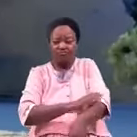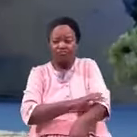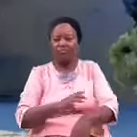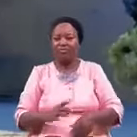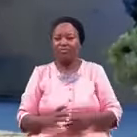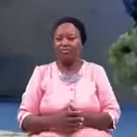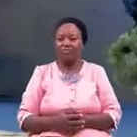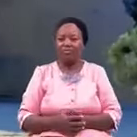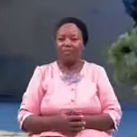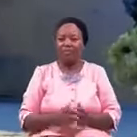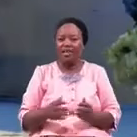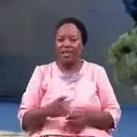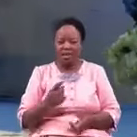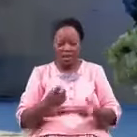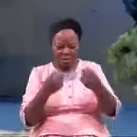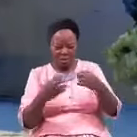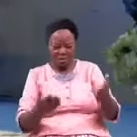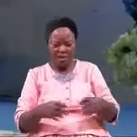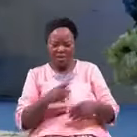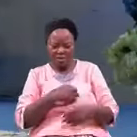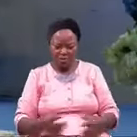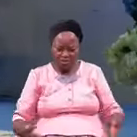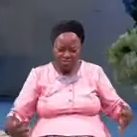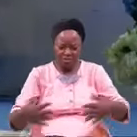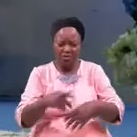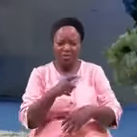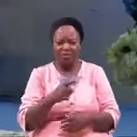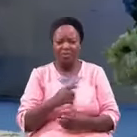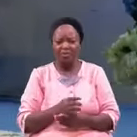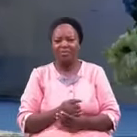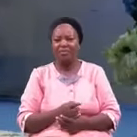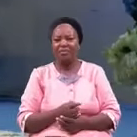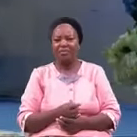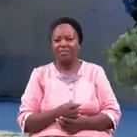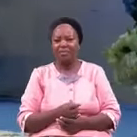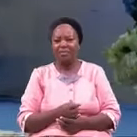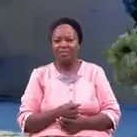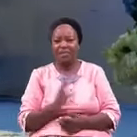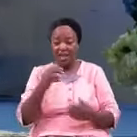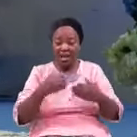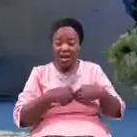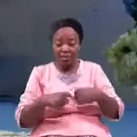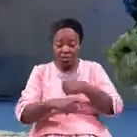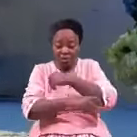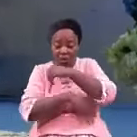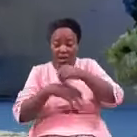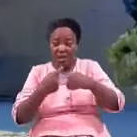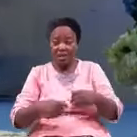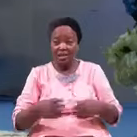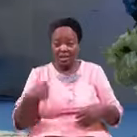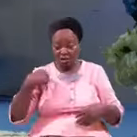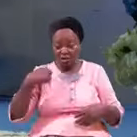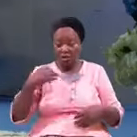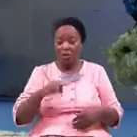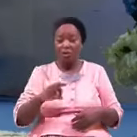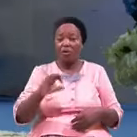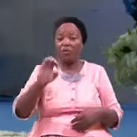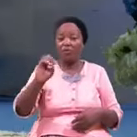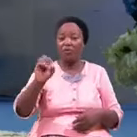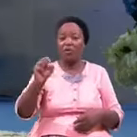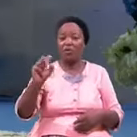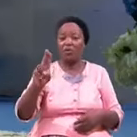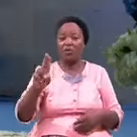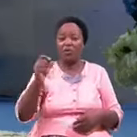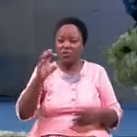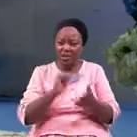come on let me embrace you he had stolen the garment of Esau so that